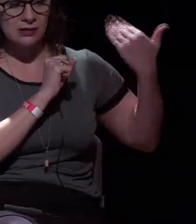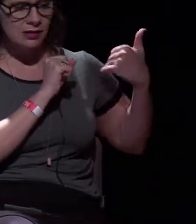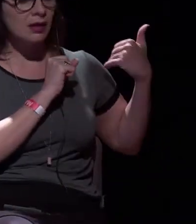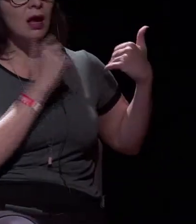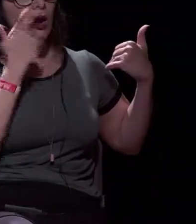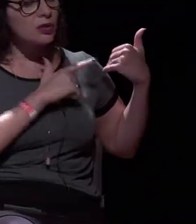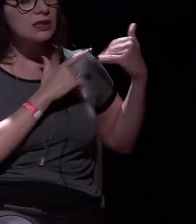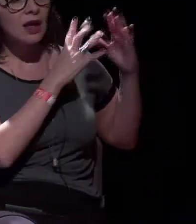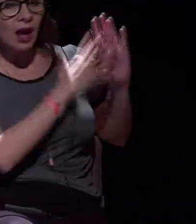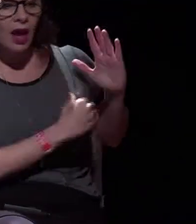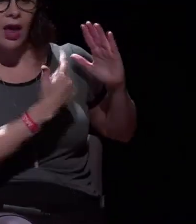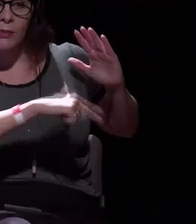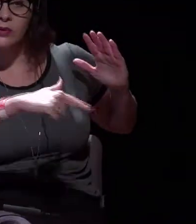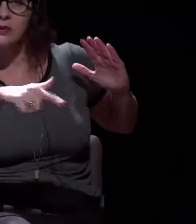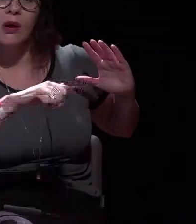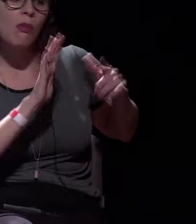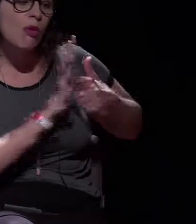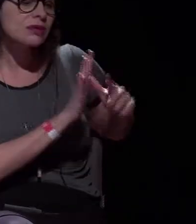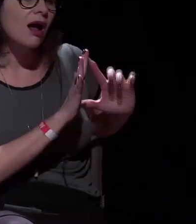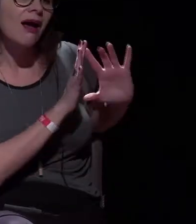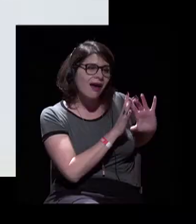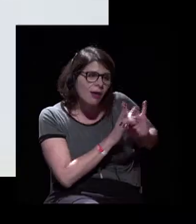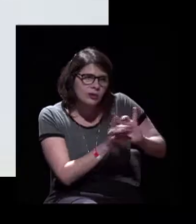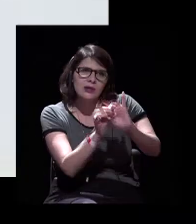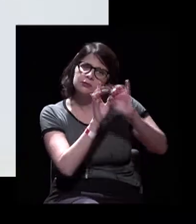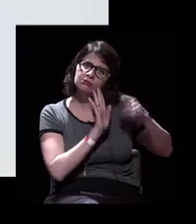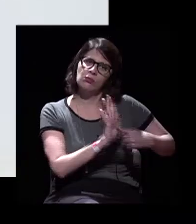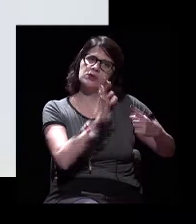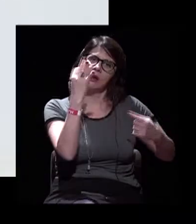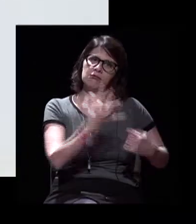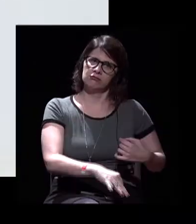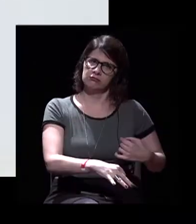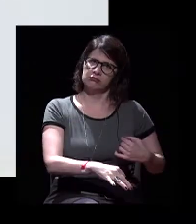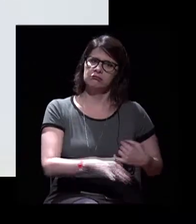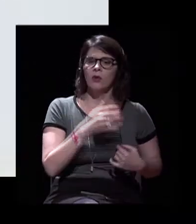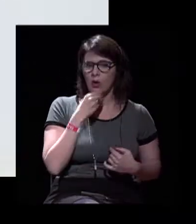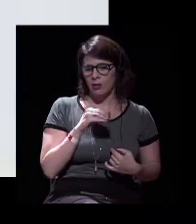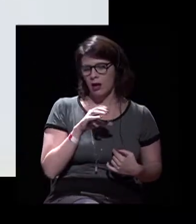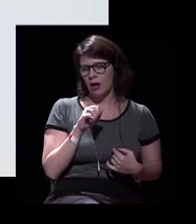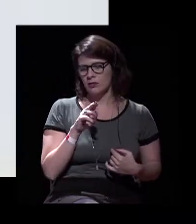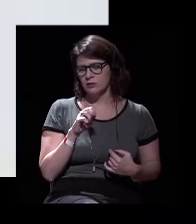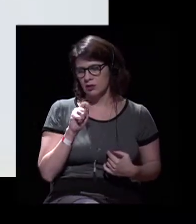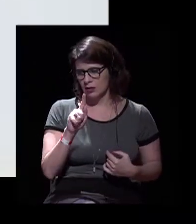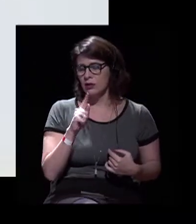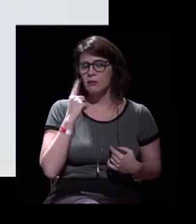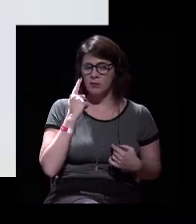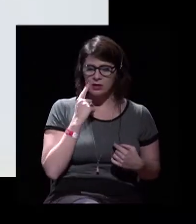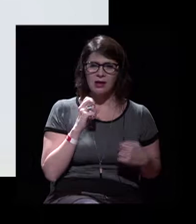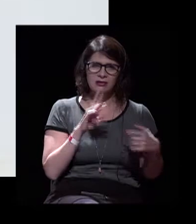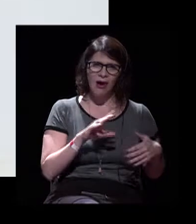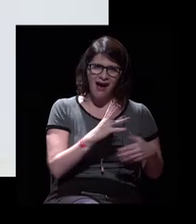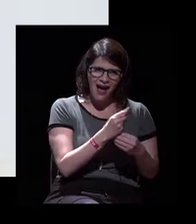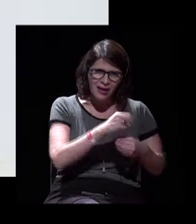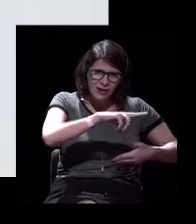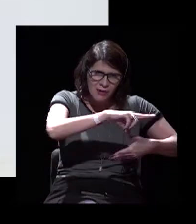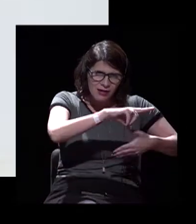this sense, for Glusberg, rather than there being a Latin American art, there was a common Latin American problem. Aligned